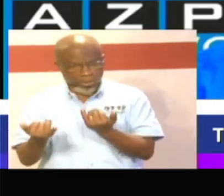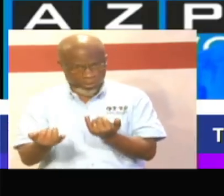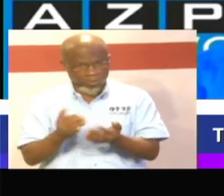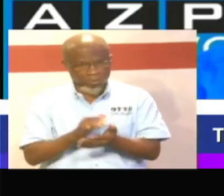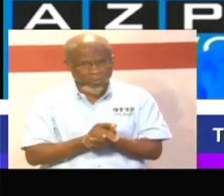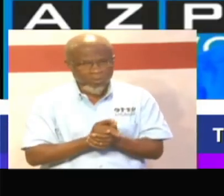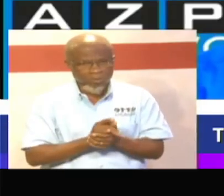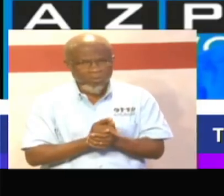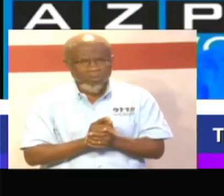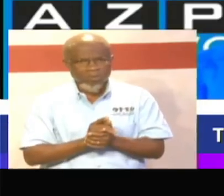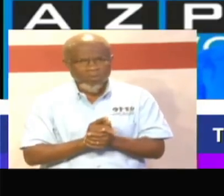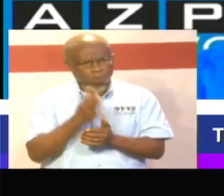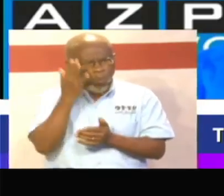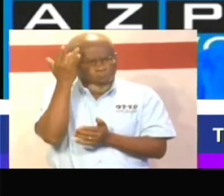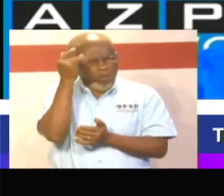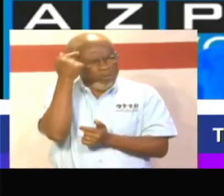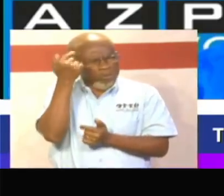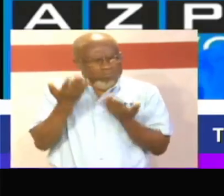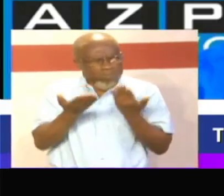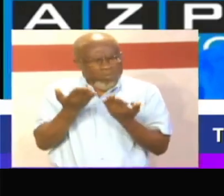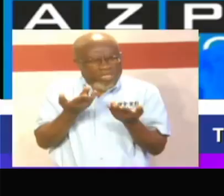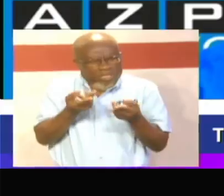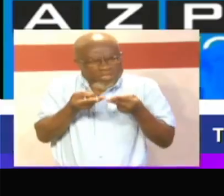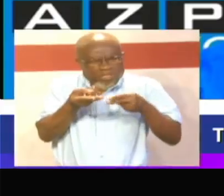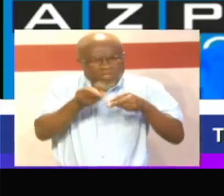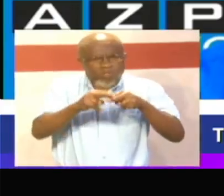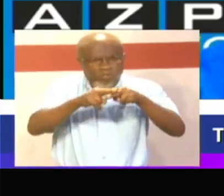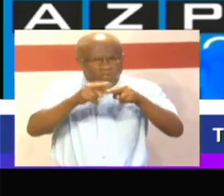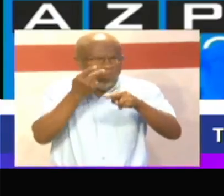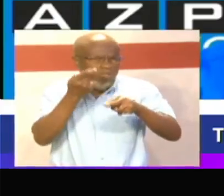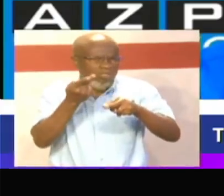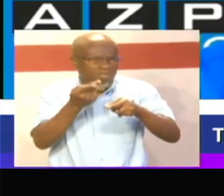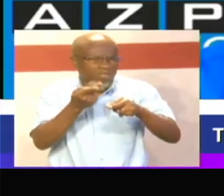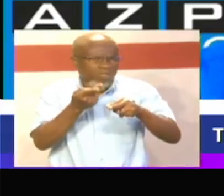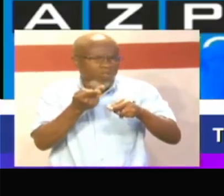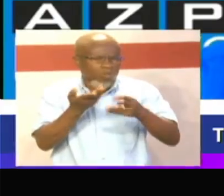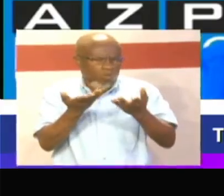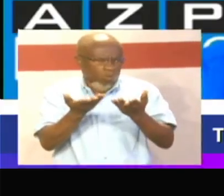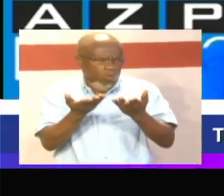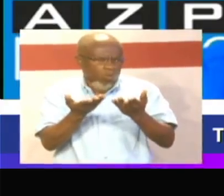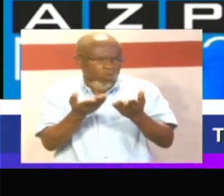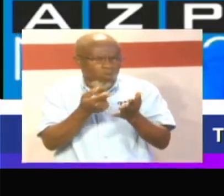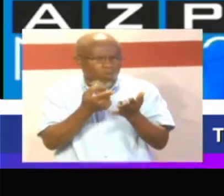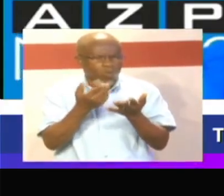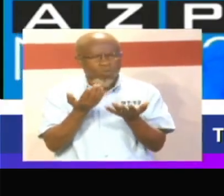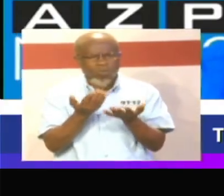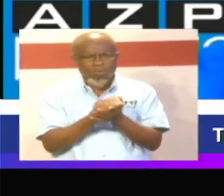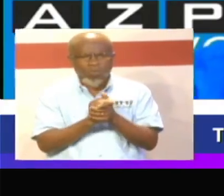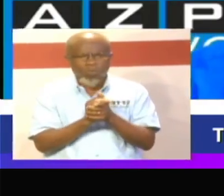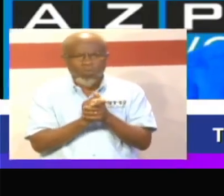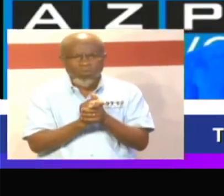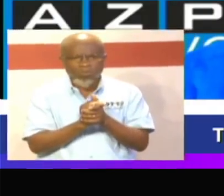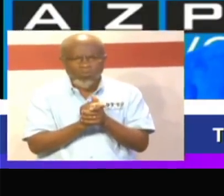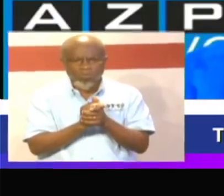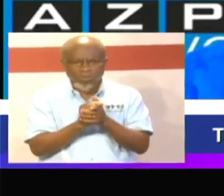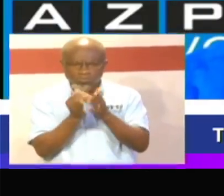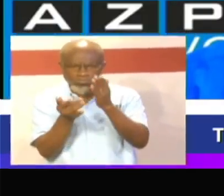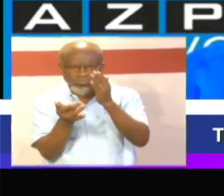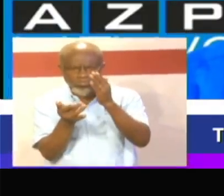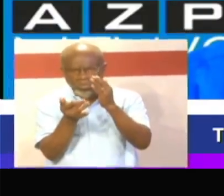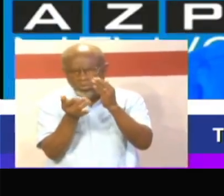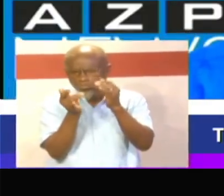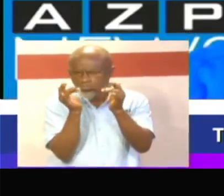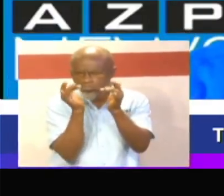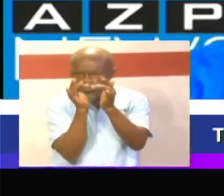that increase has occurred? What has the contact tracing done? And are most of these cases in the